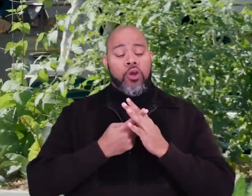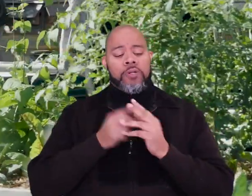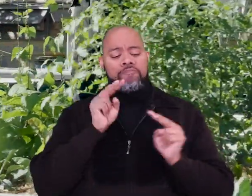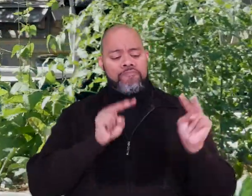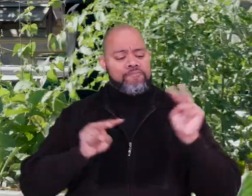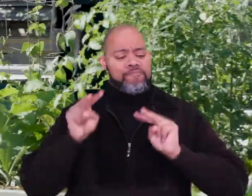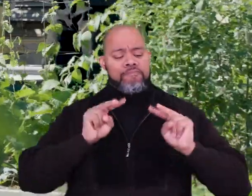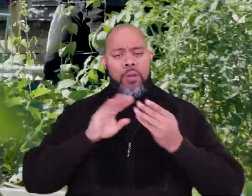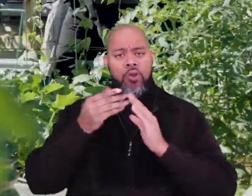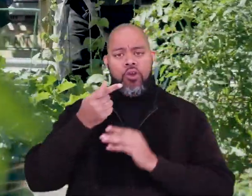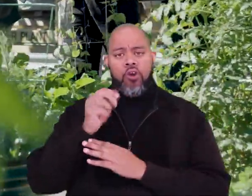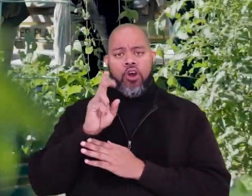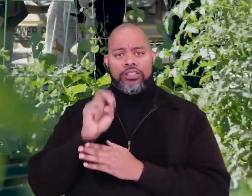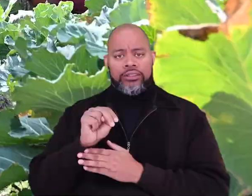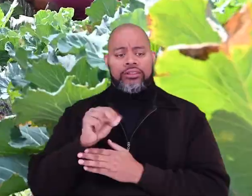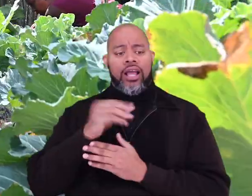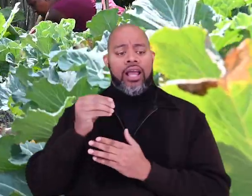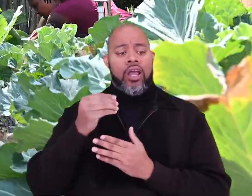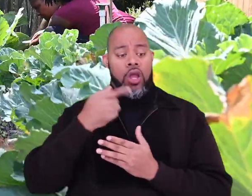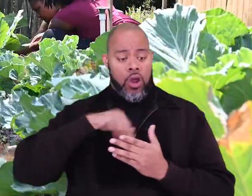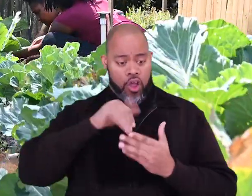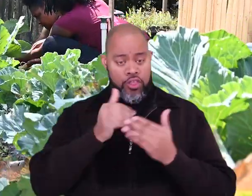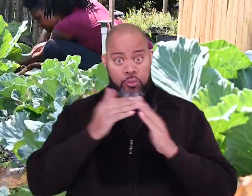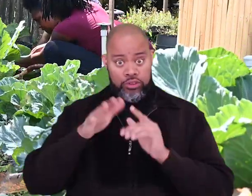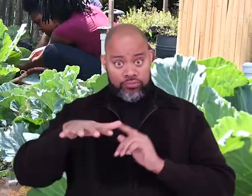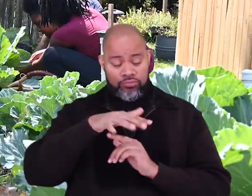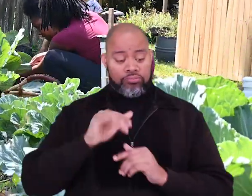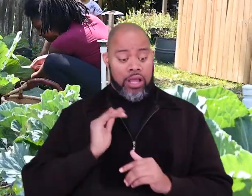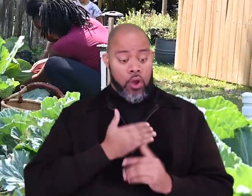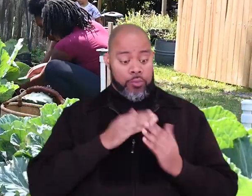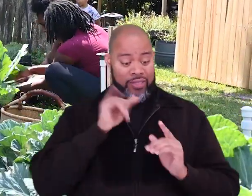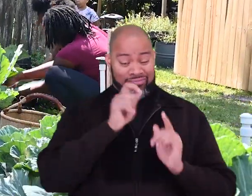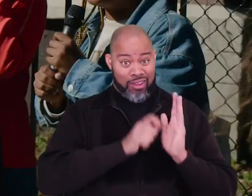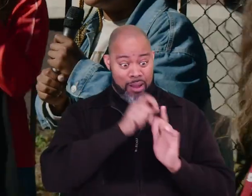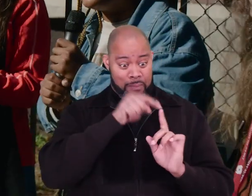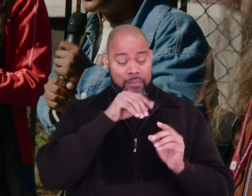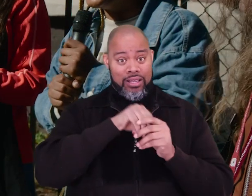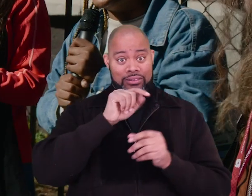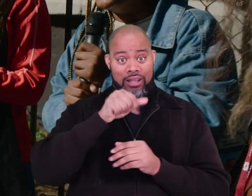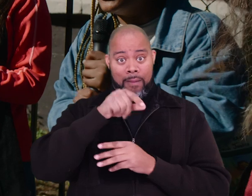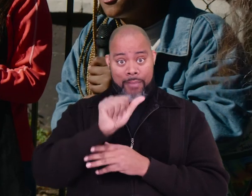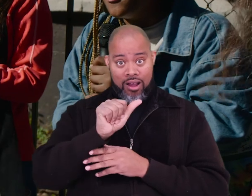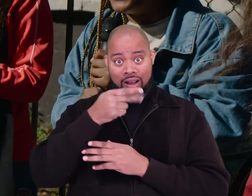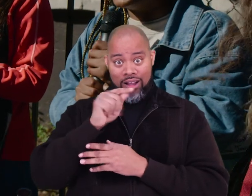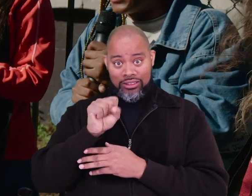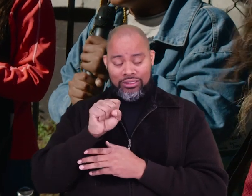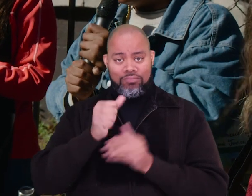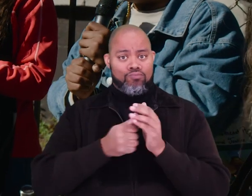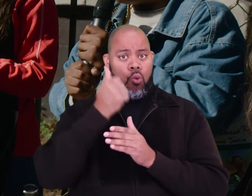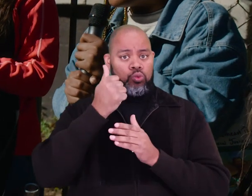to look at community gardens and our communities, our community at that time in Tampa Heights